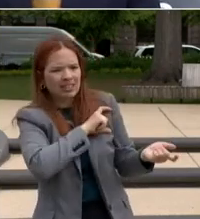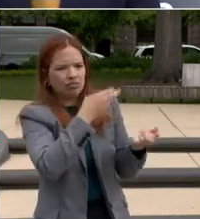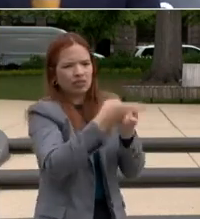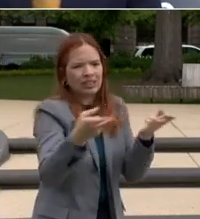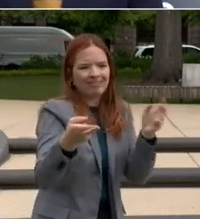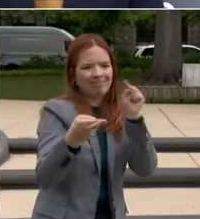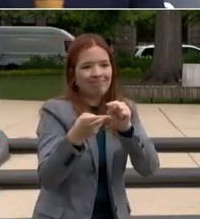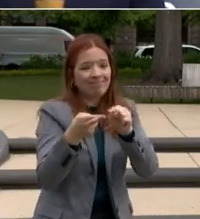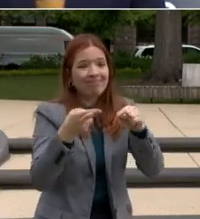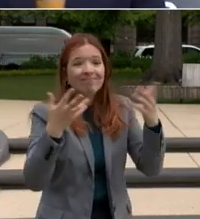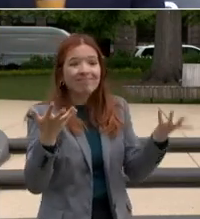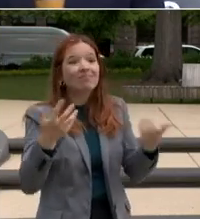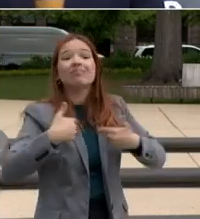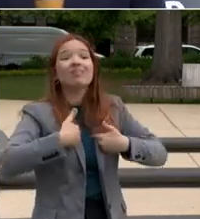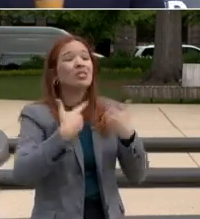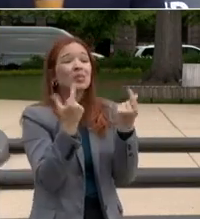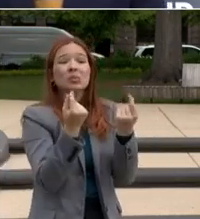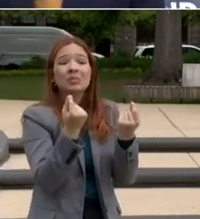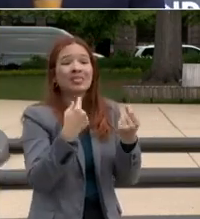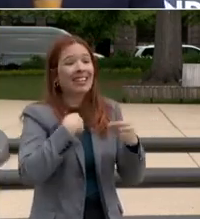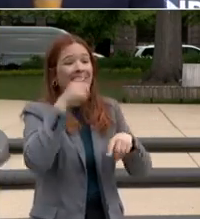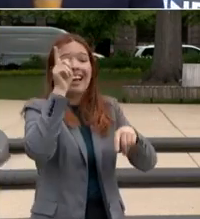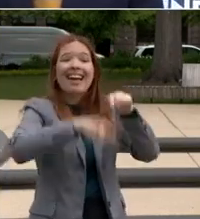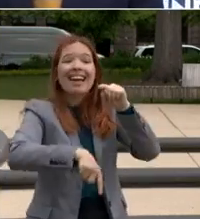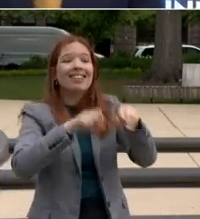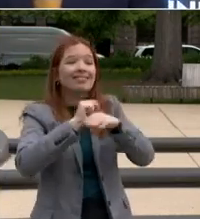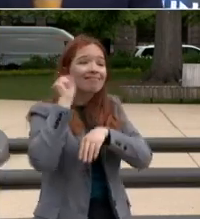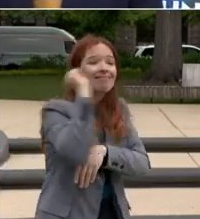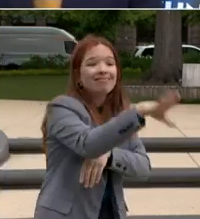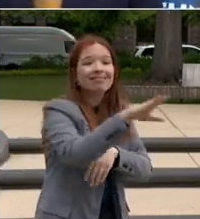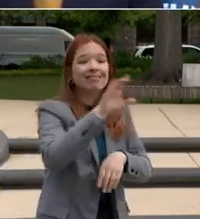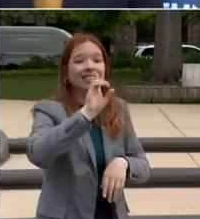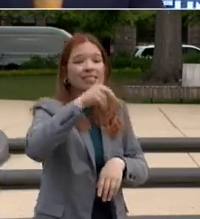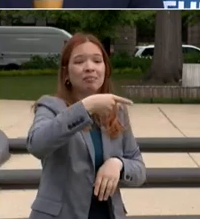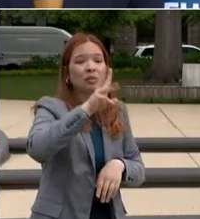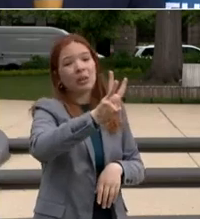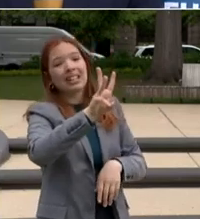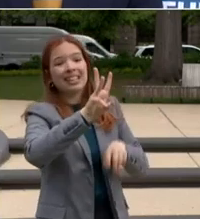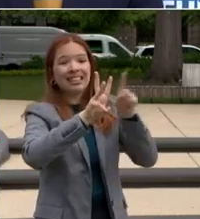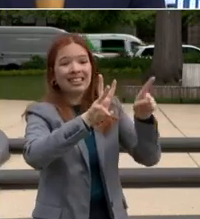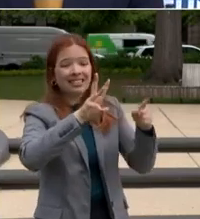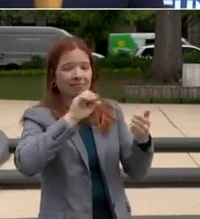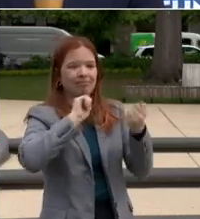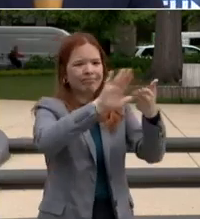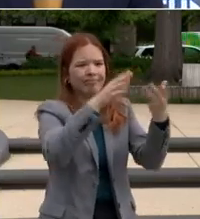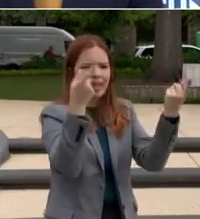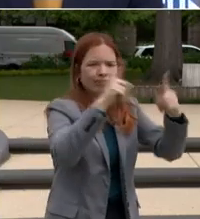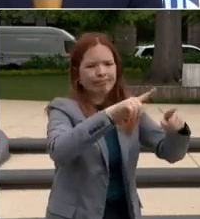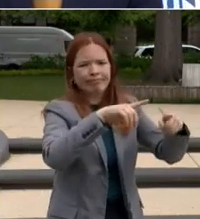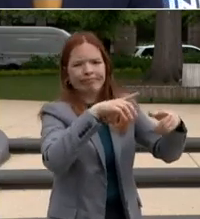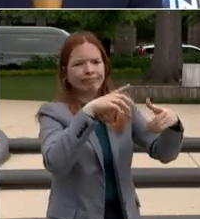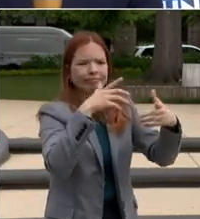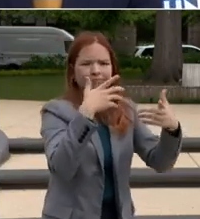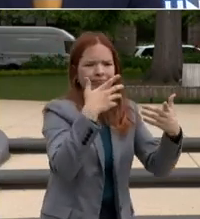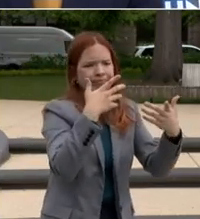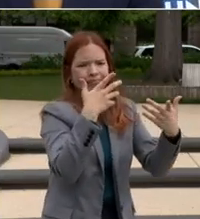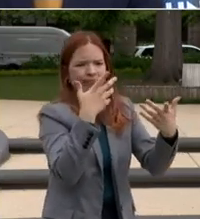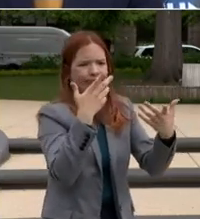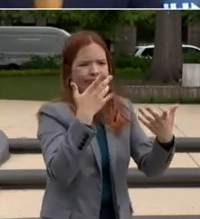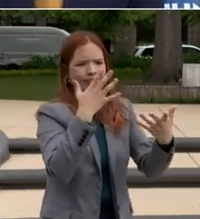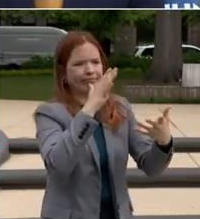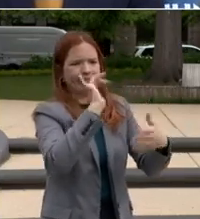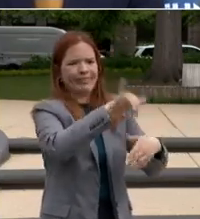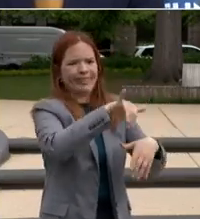can't do is send one of my DPW workers in a confrontational situation over a car and pay